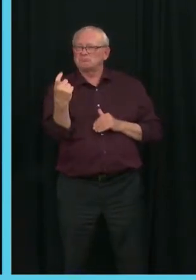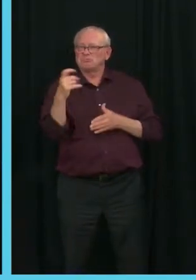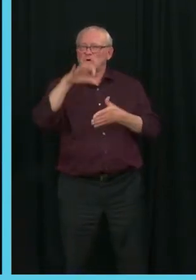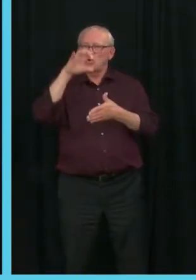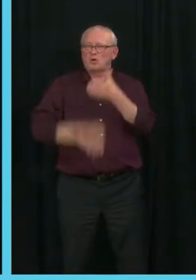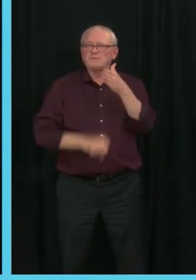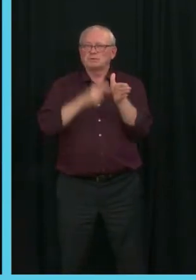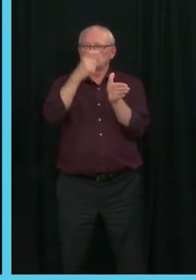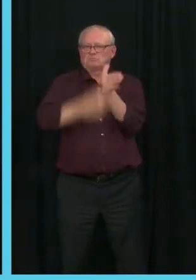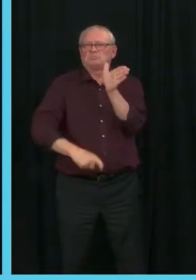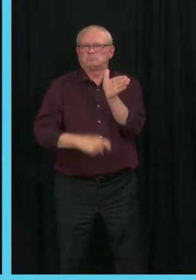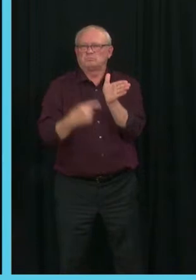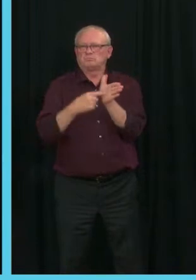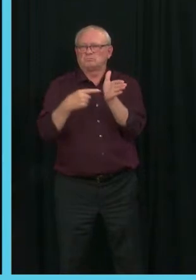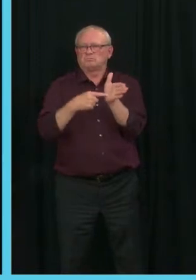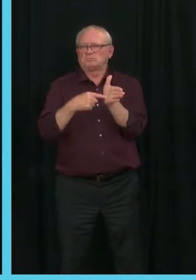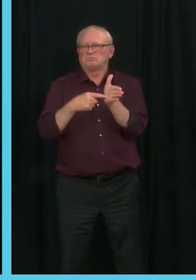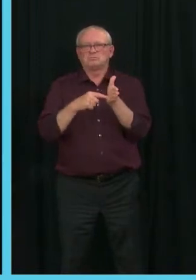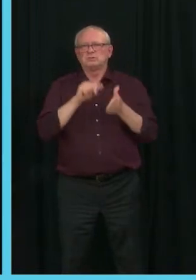apology.